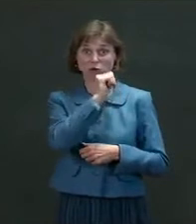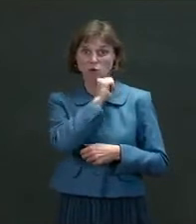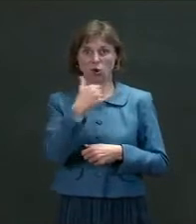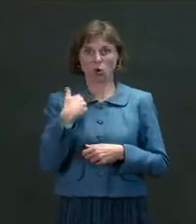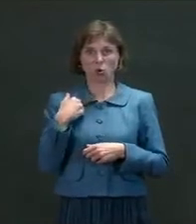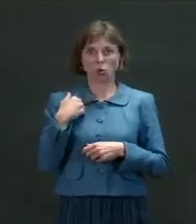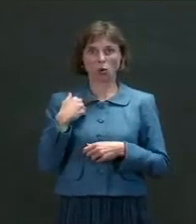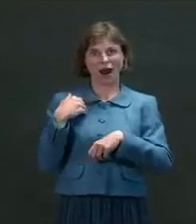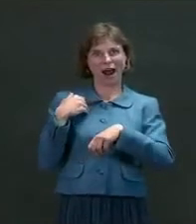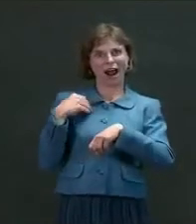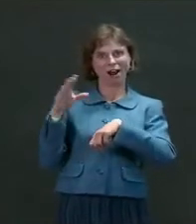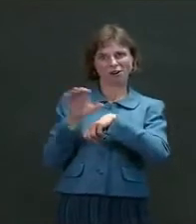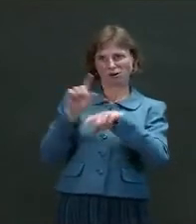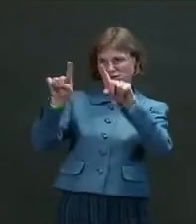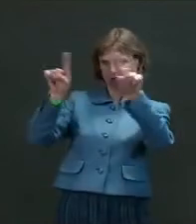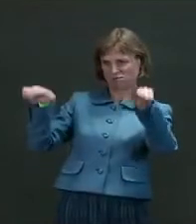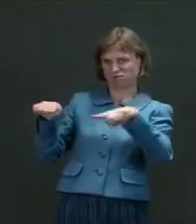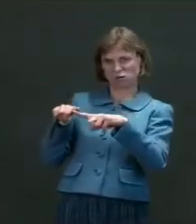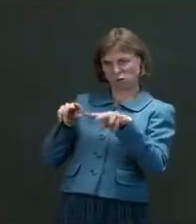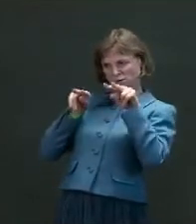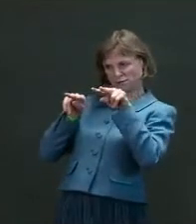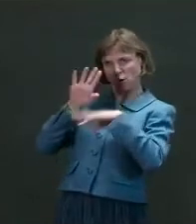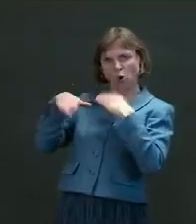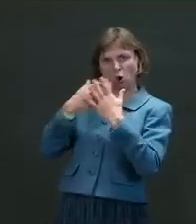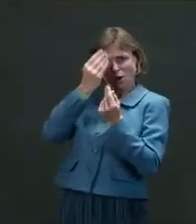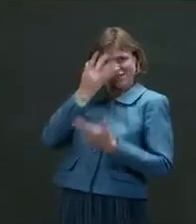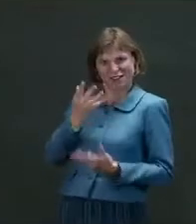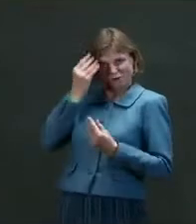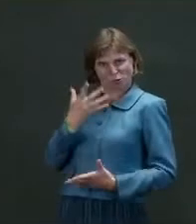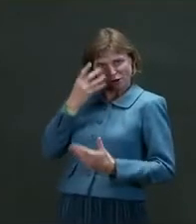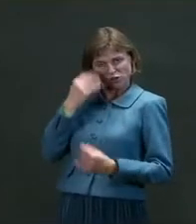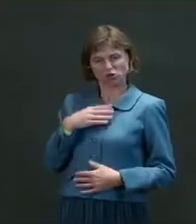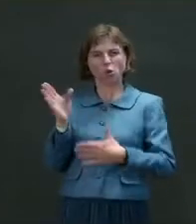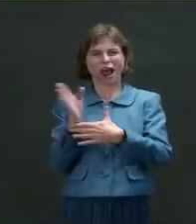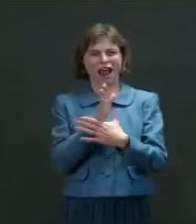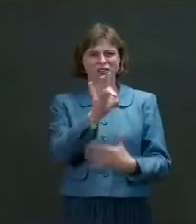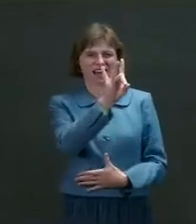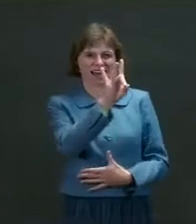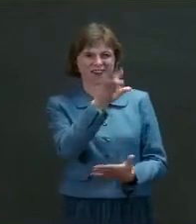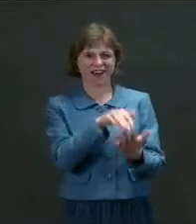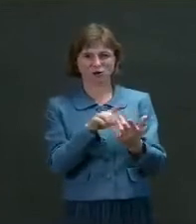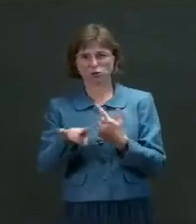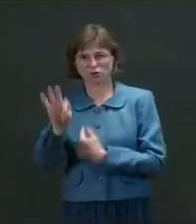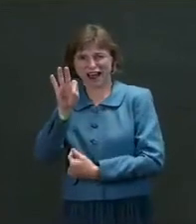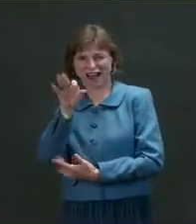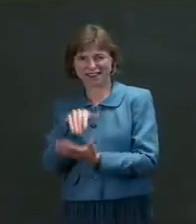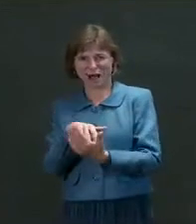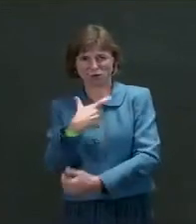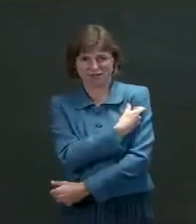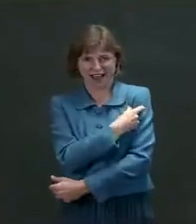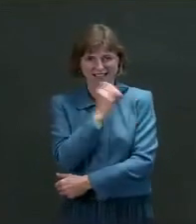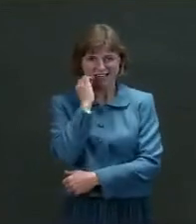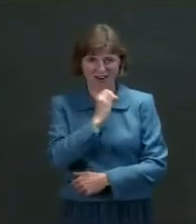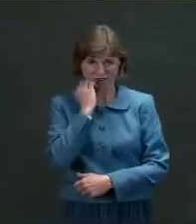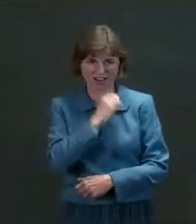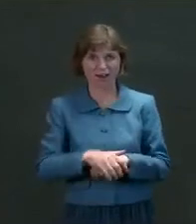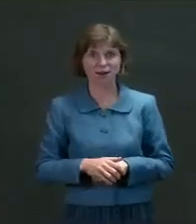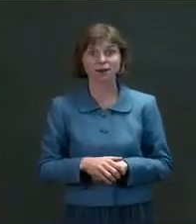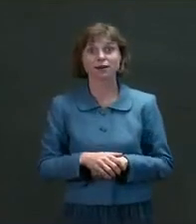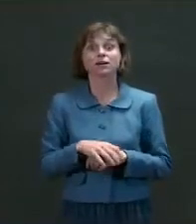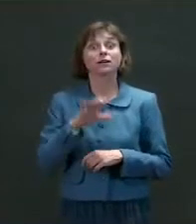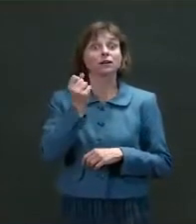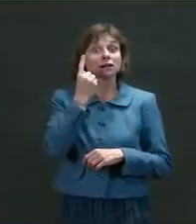of our data that we look at. And so we are averaging between 8,000 and 9,000 vaccines per day. That currently is both